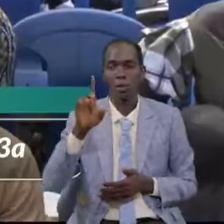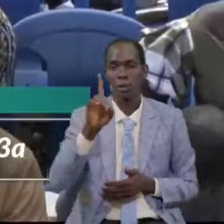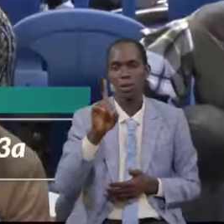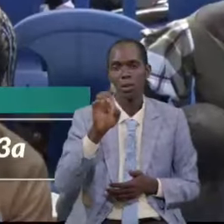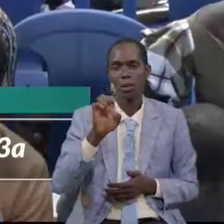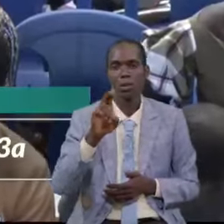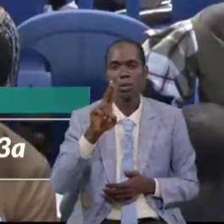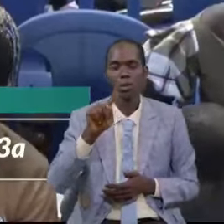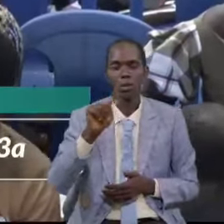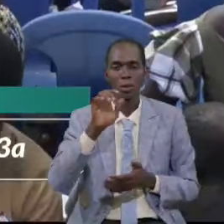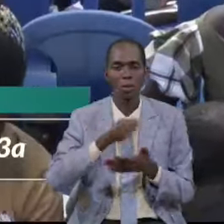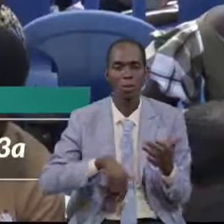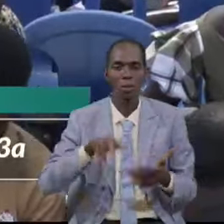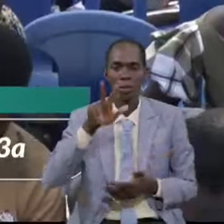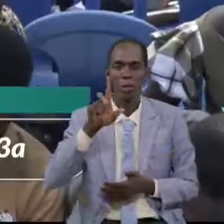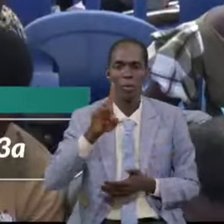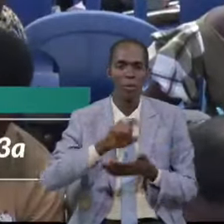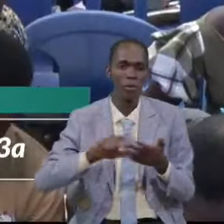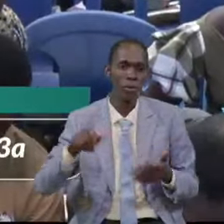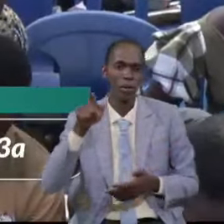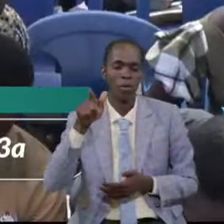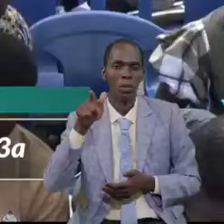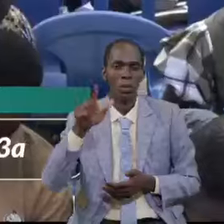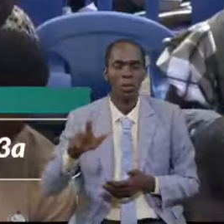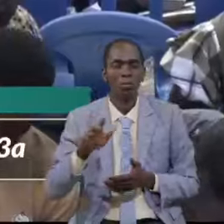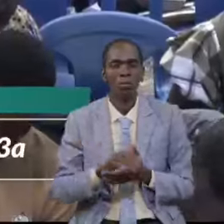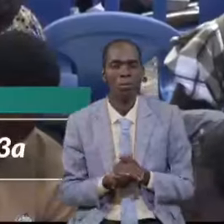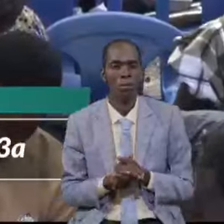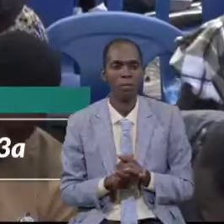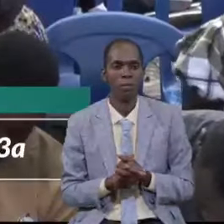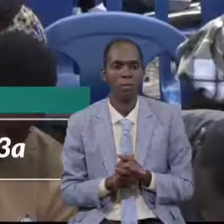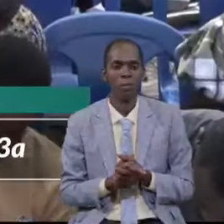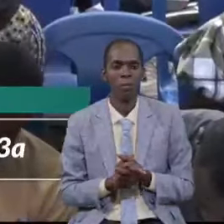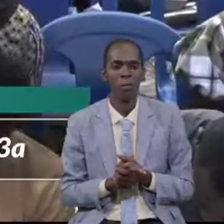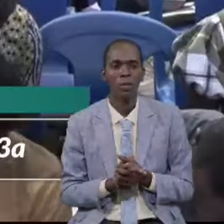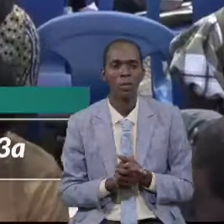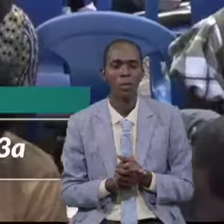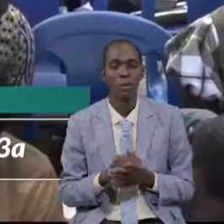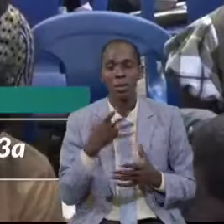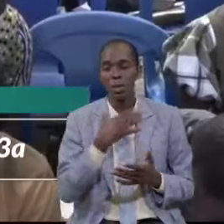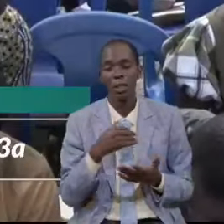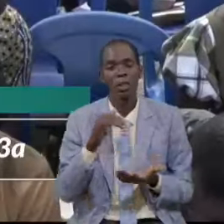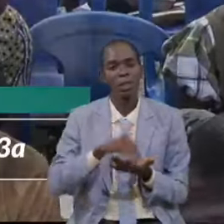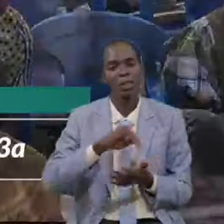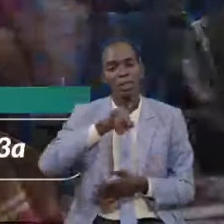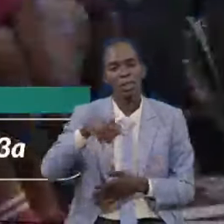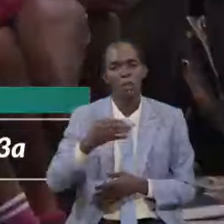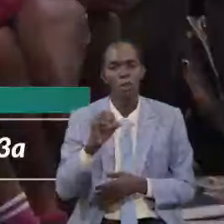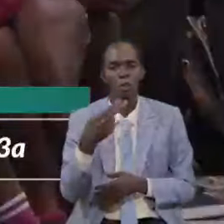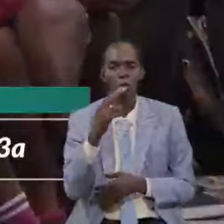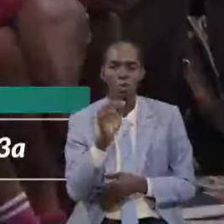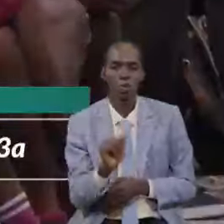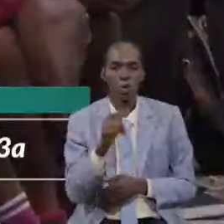31, we're looking at verse 23. And he gave Joshua the son of Nun